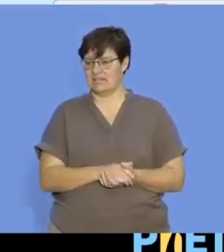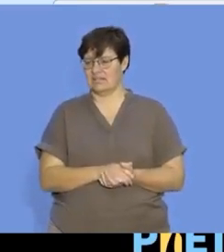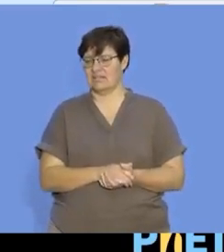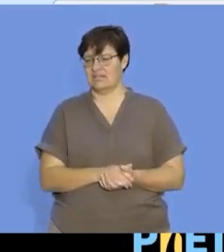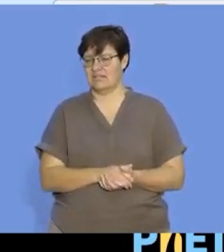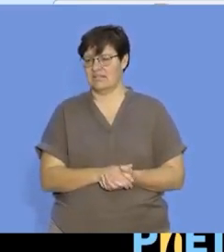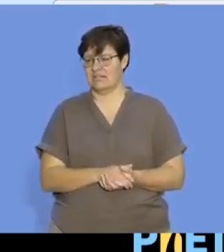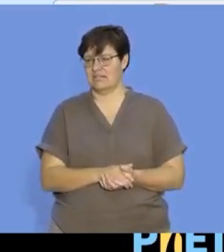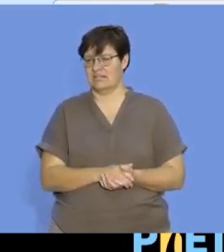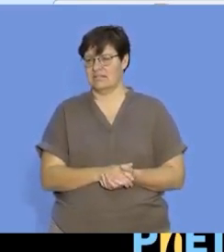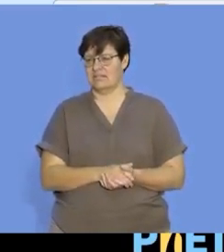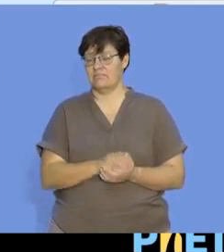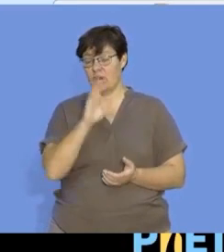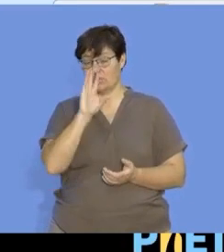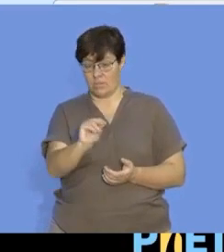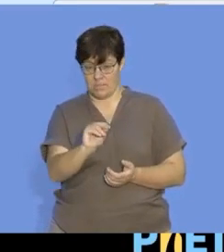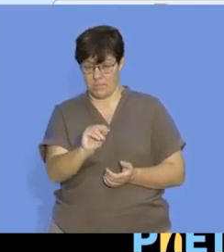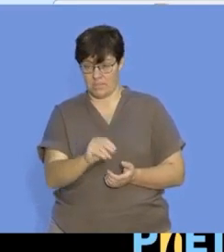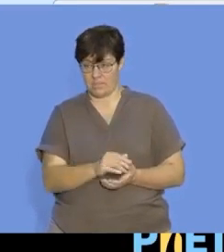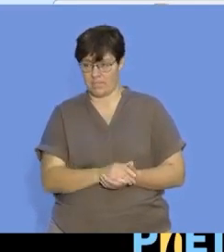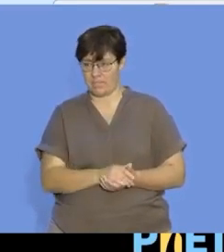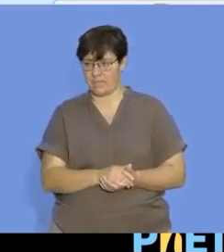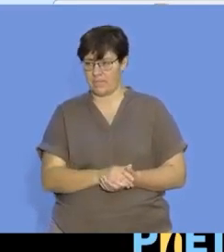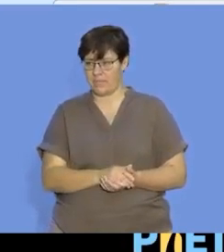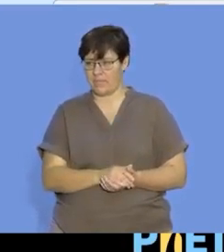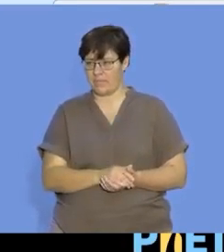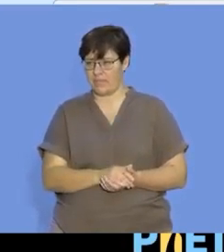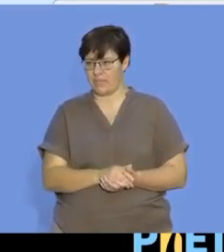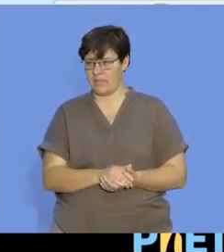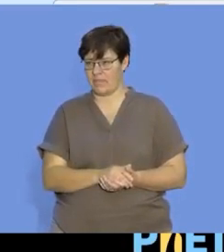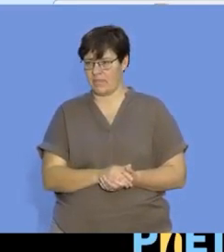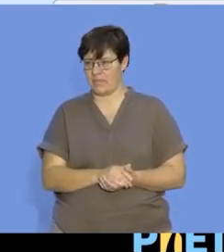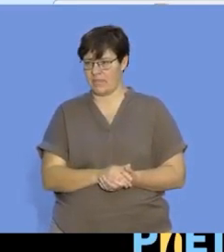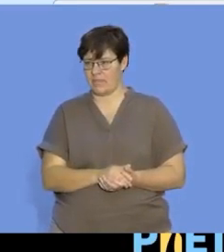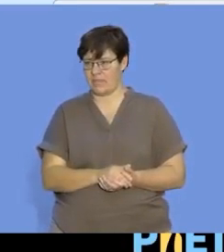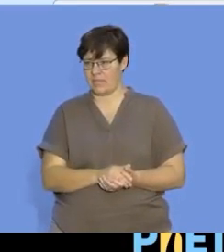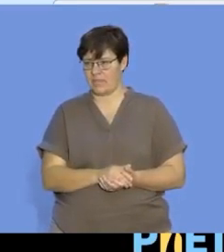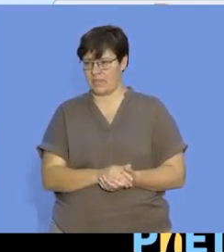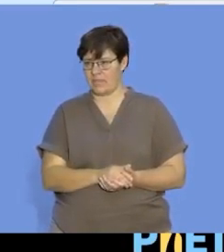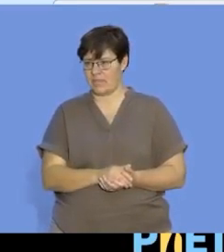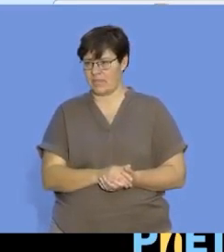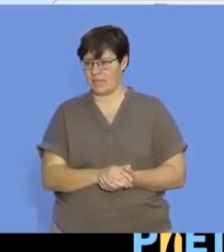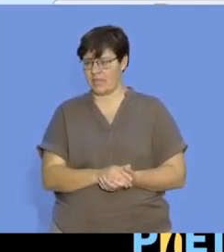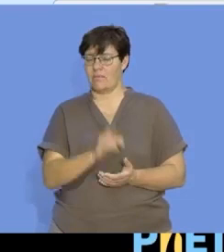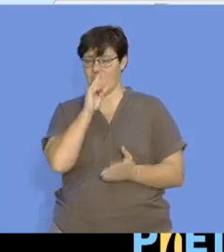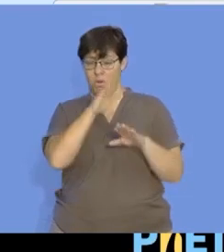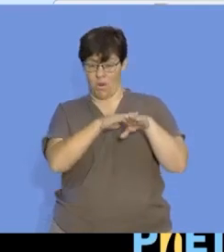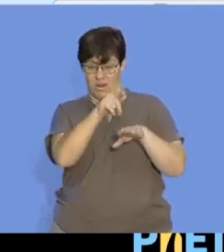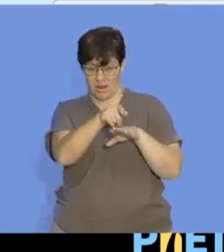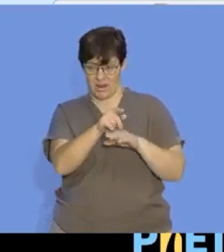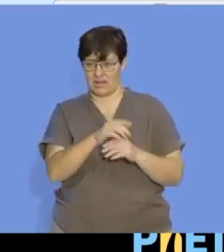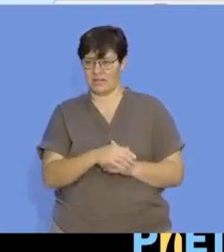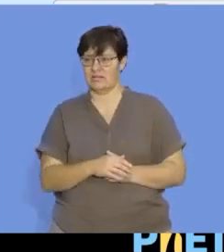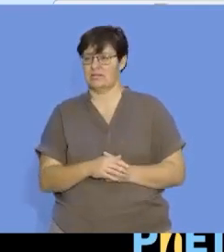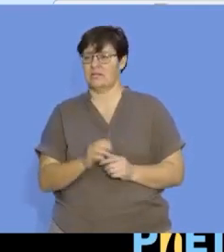Now I've stopped that. I need to actually put it here. I'm trying to get, there we go. Let's